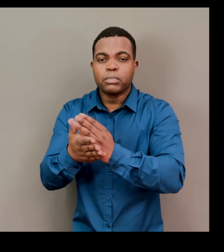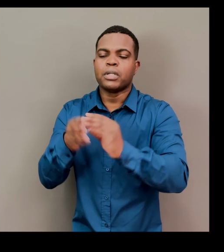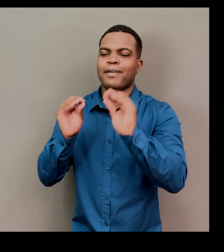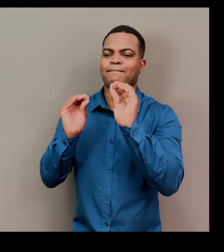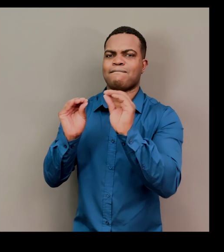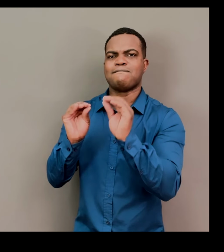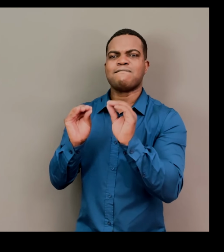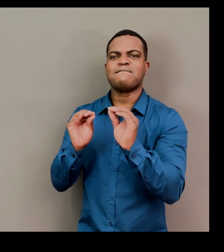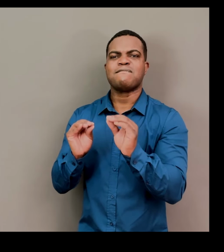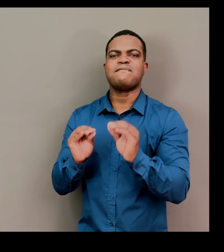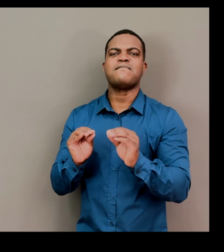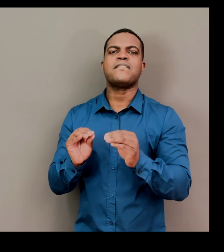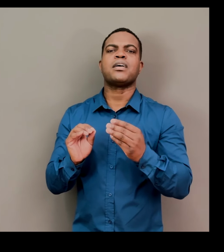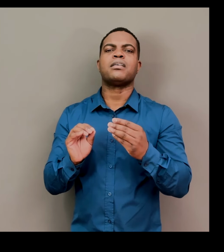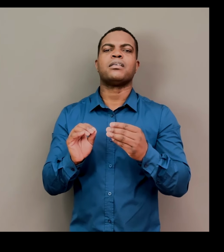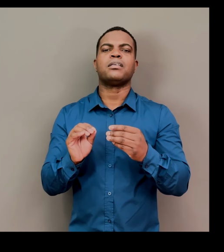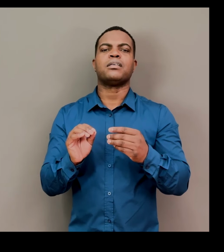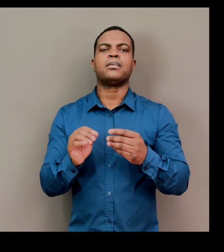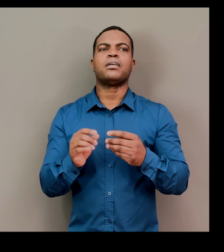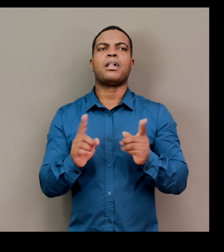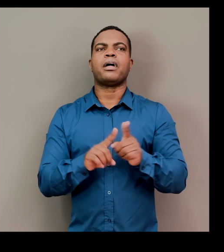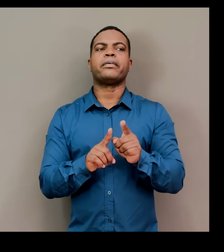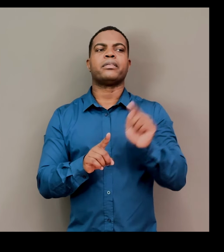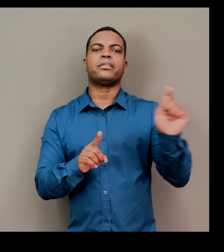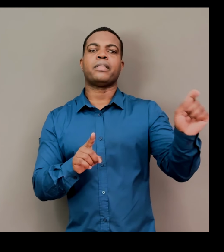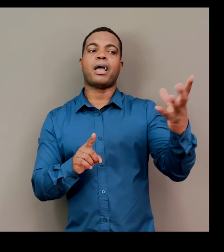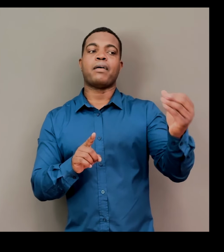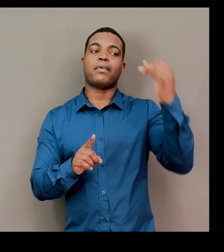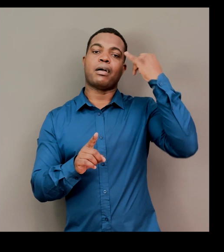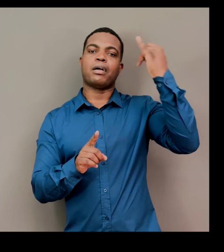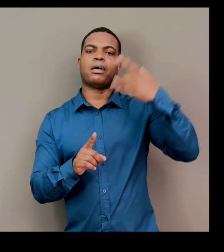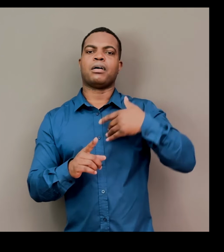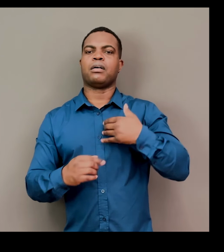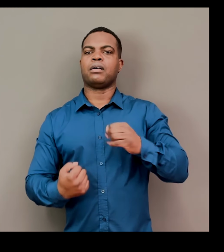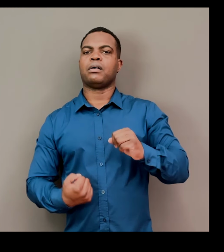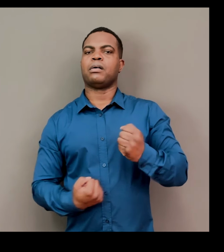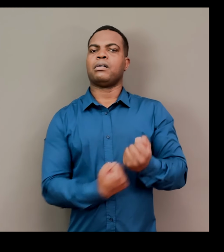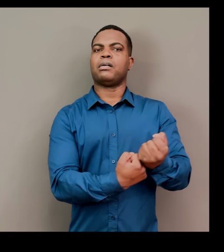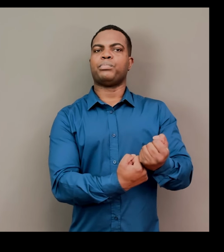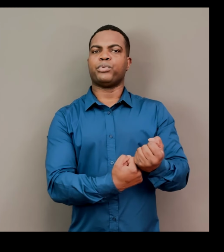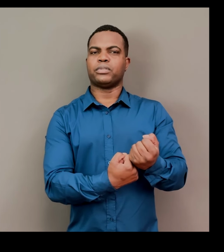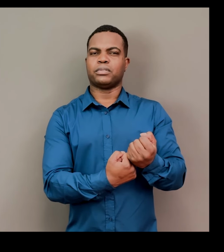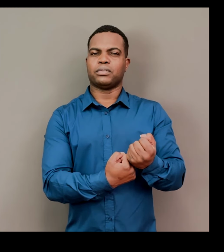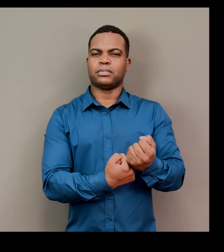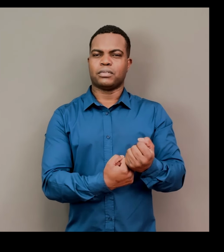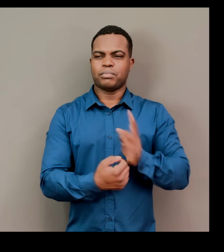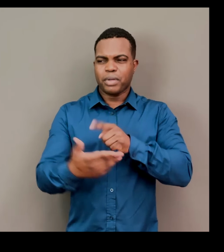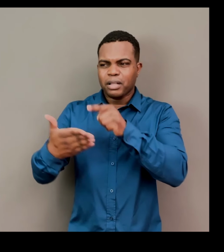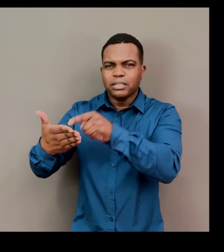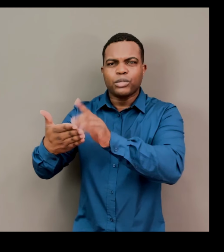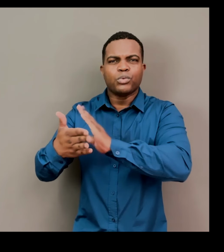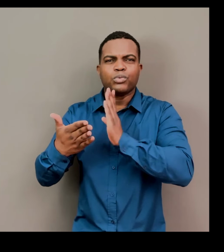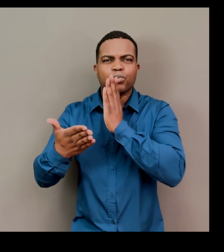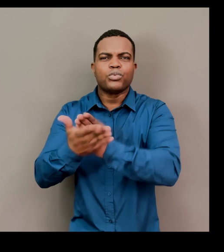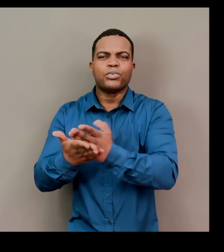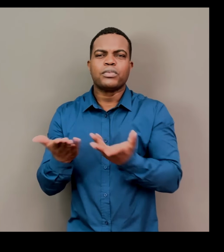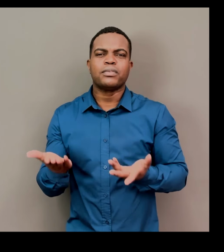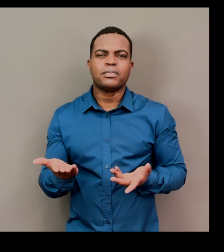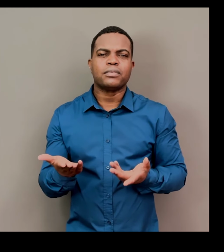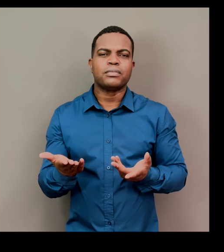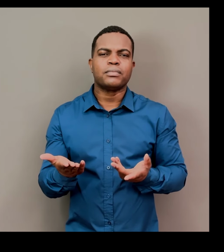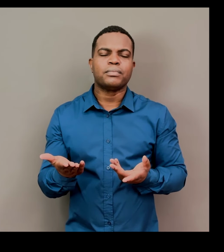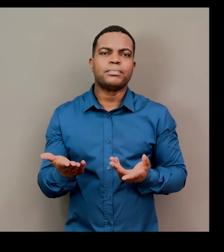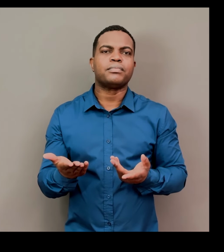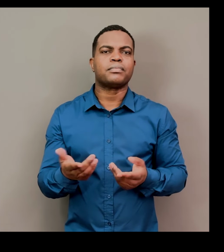or misleading facts to unconsciously support strong pre-existing beliefs. For example,